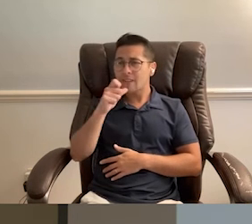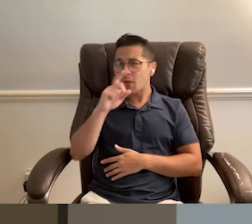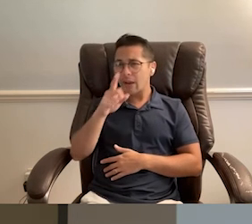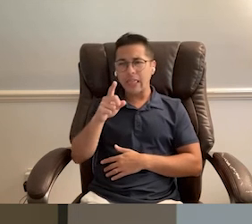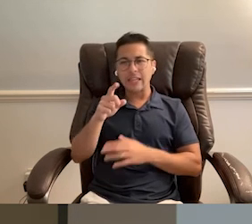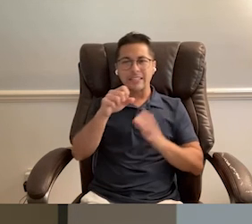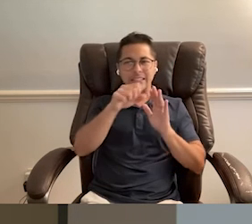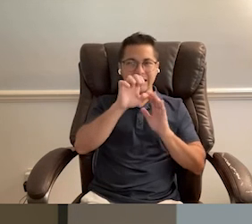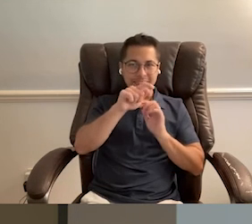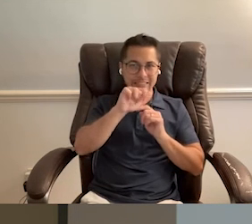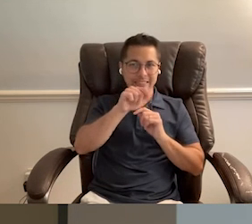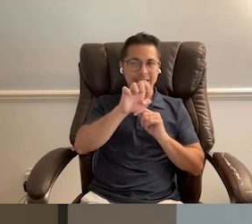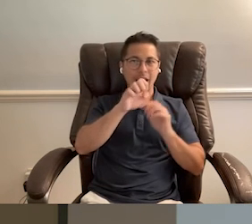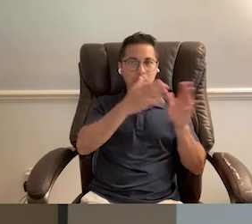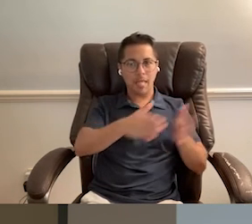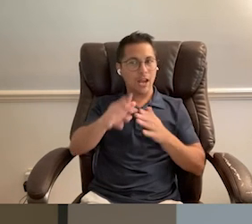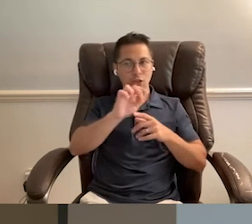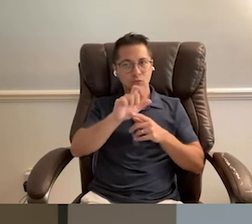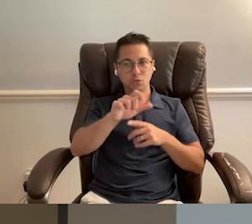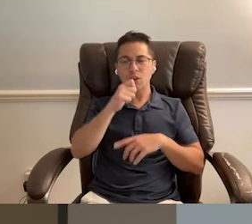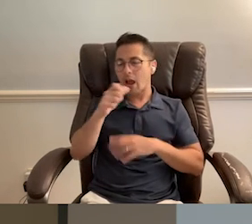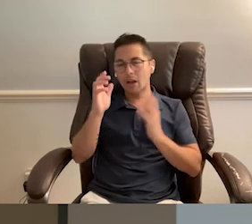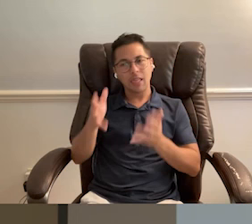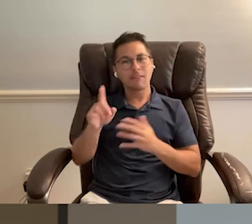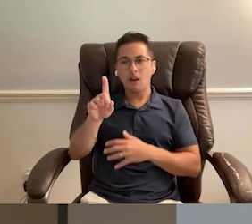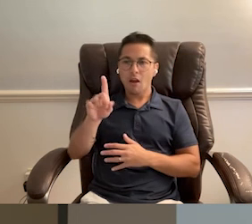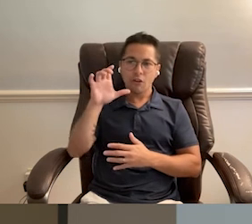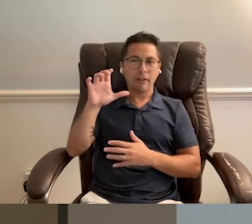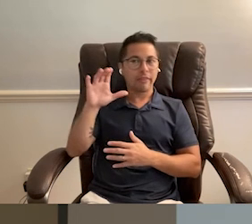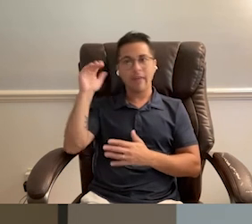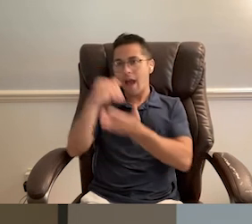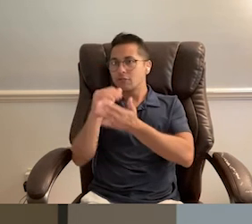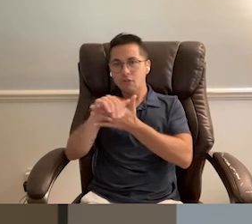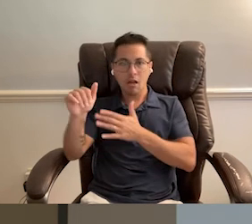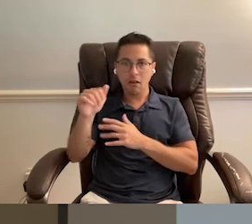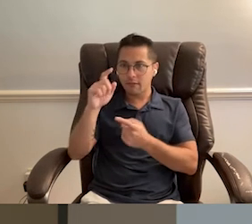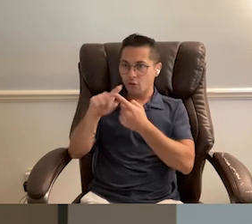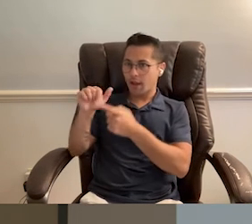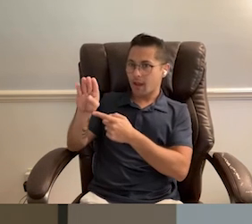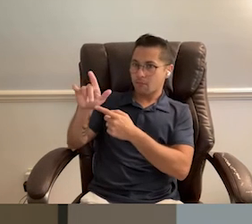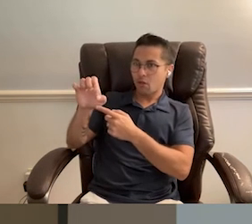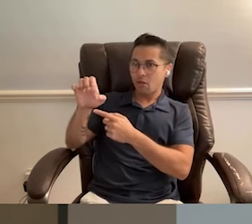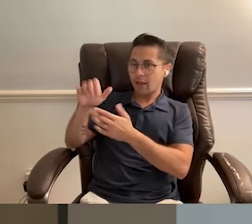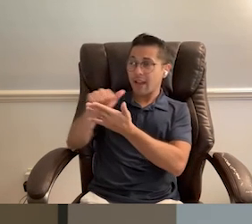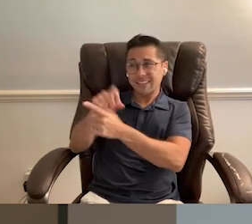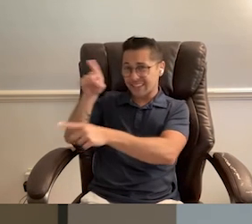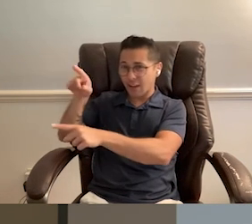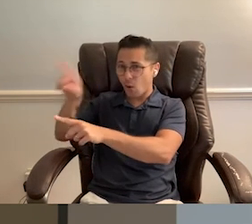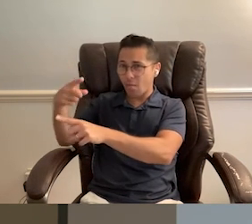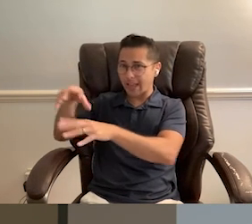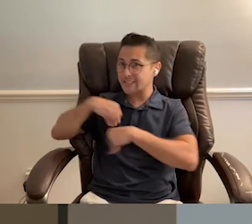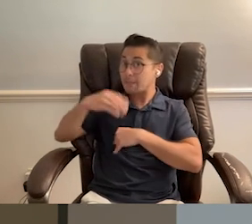to be leaving hundreds of thousands of dollars to an ABLE account because it can only accept $16,000 per year.